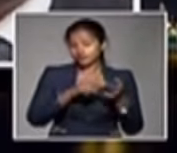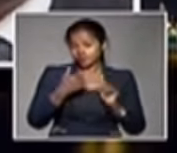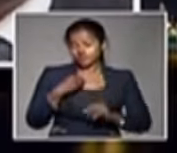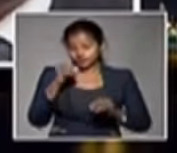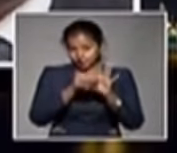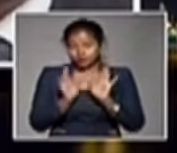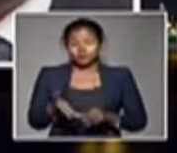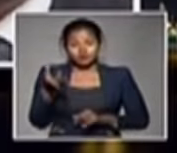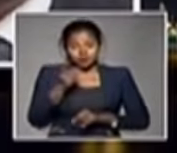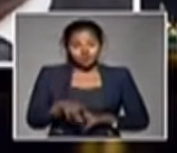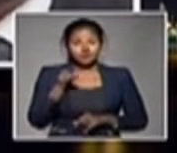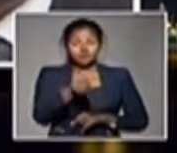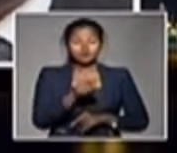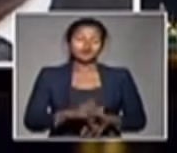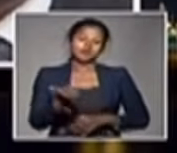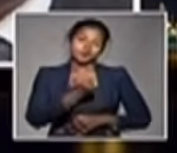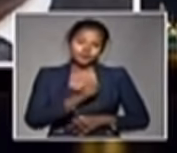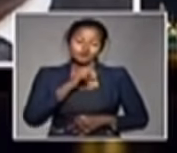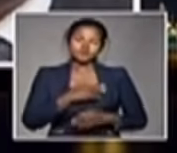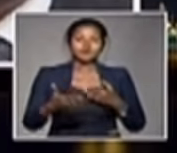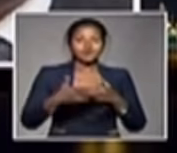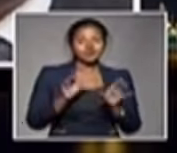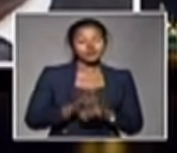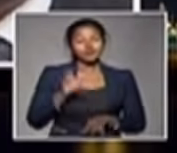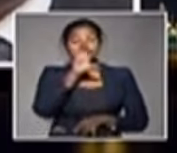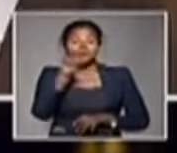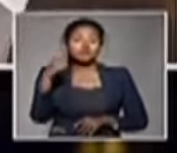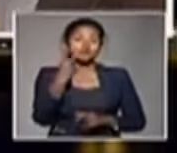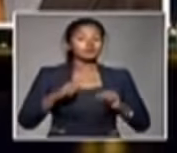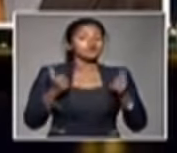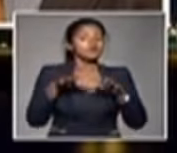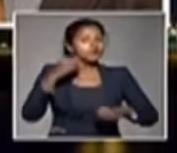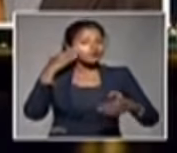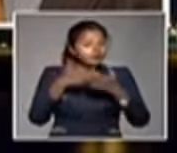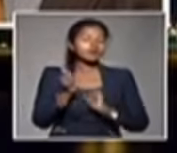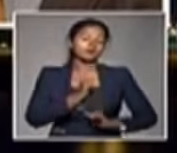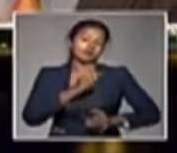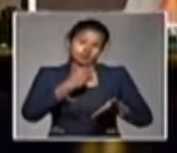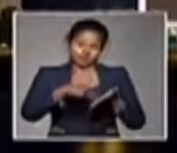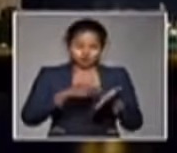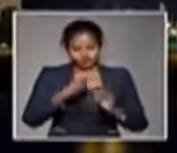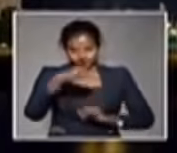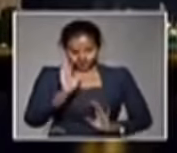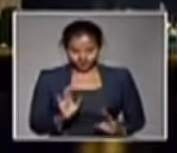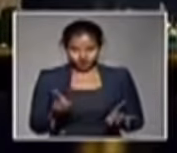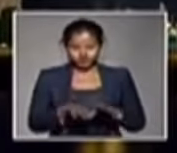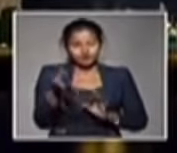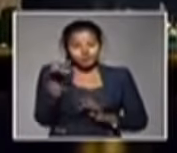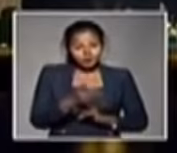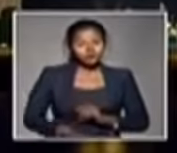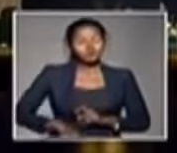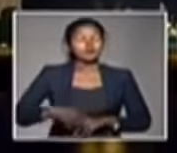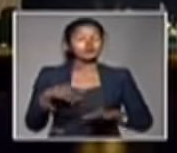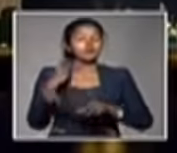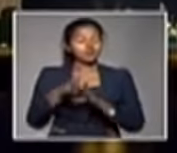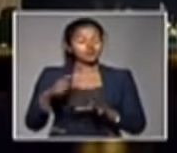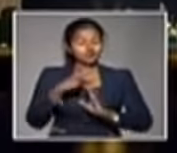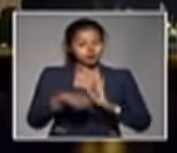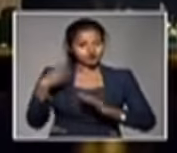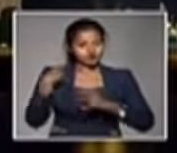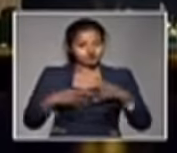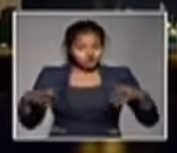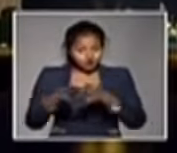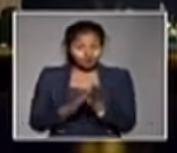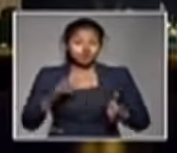but voted in favour of the clause on dual citizenship. Except for the leader of the Sri Lanka Muslim Congress, Rauf Hakim,